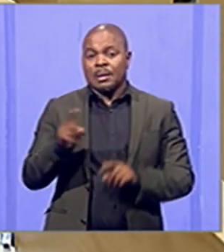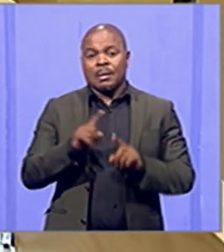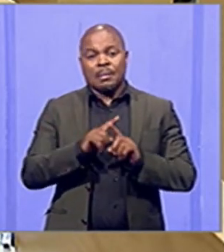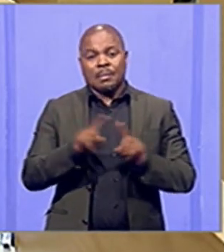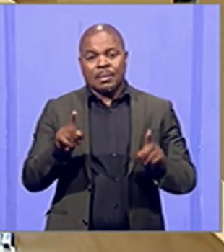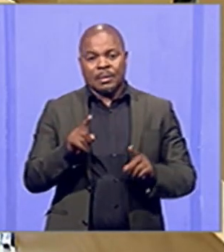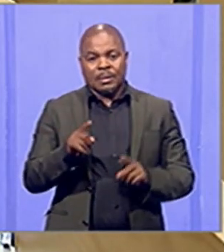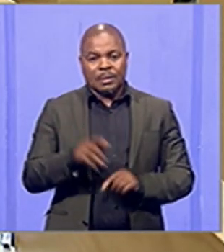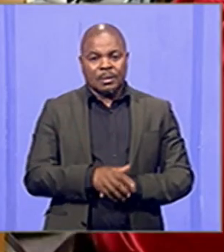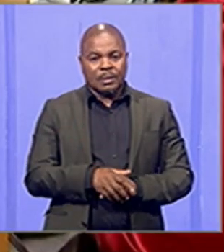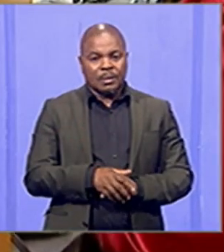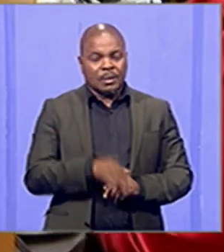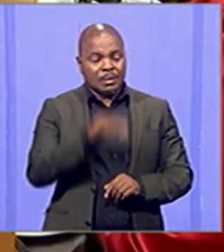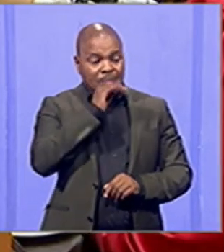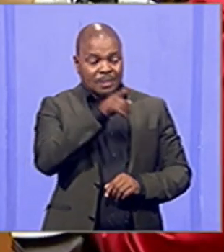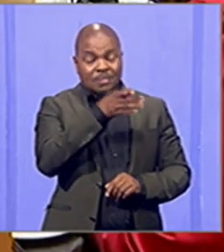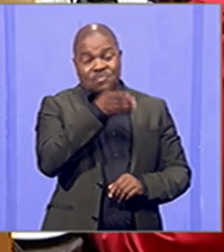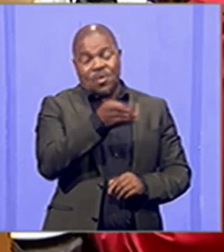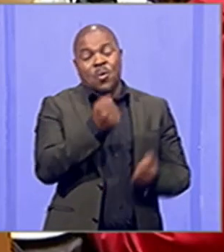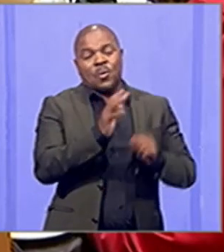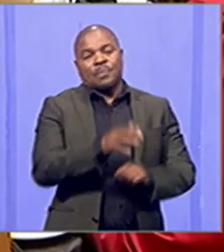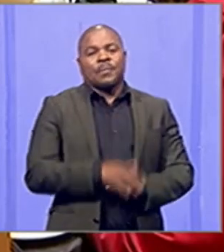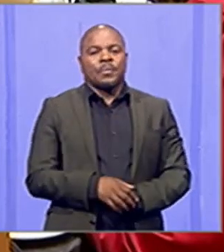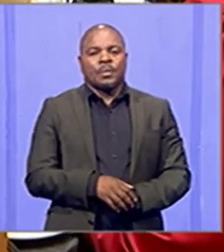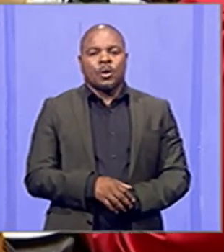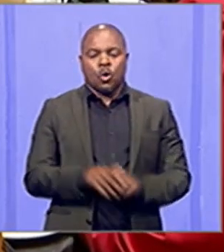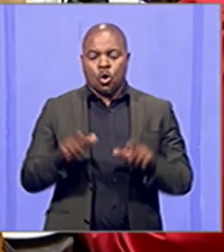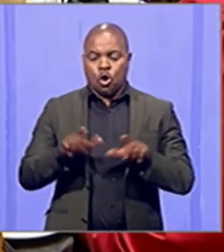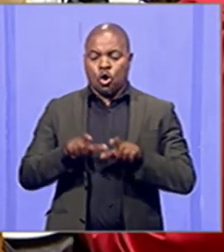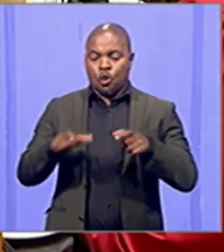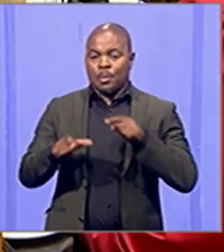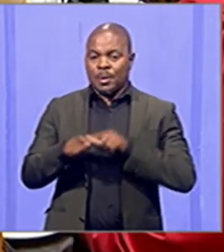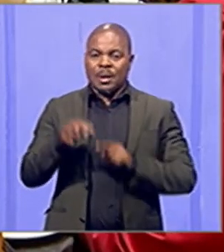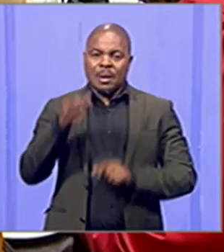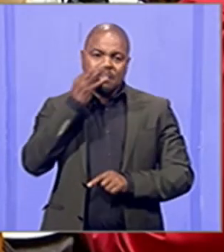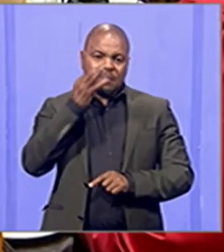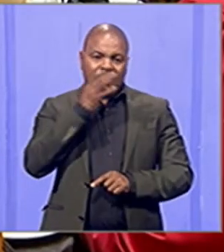ultimately landing them in court. Komiti e kaile Seno